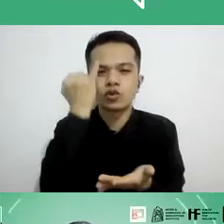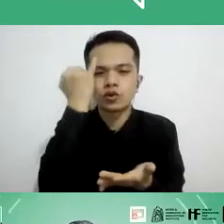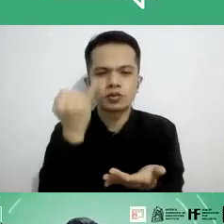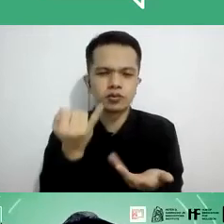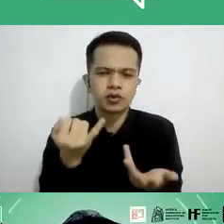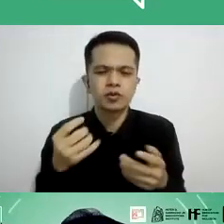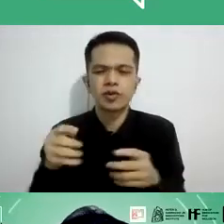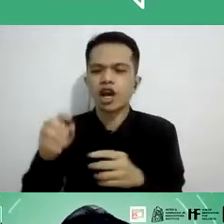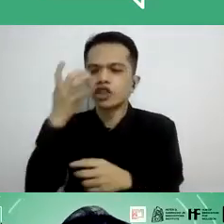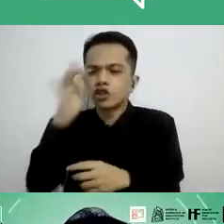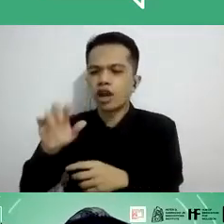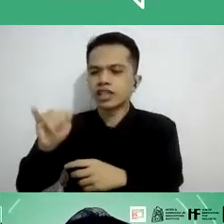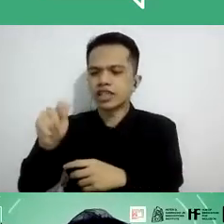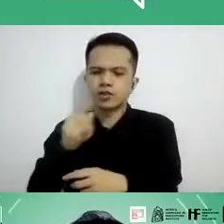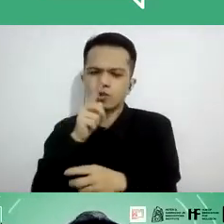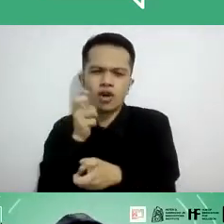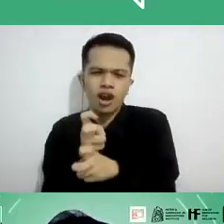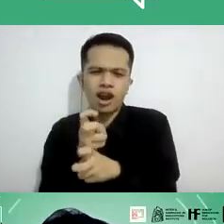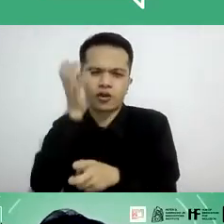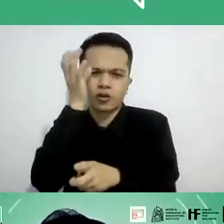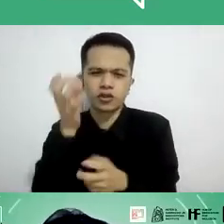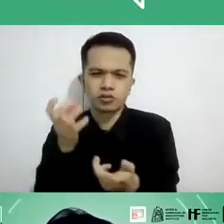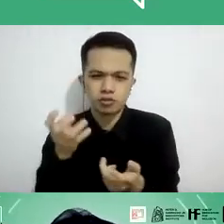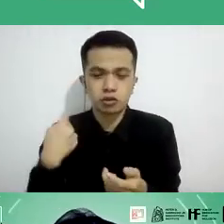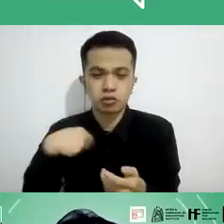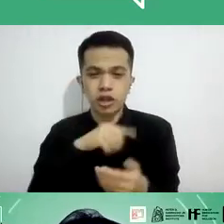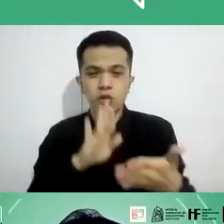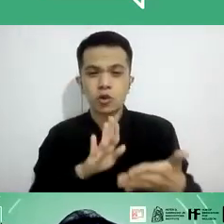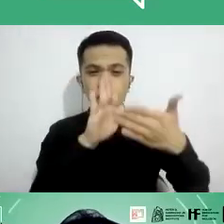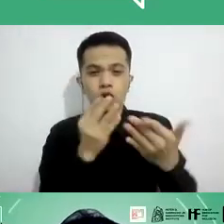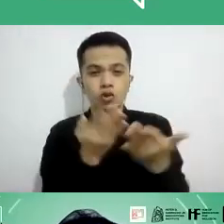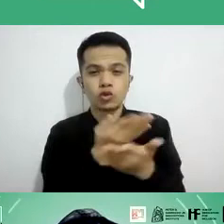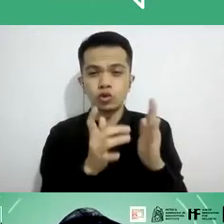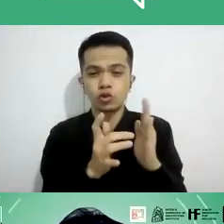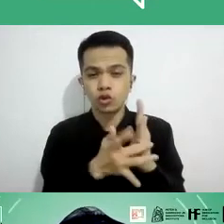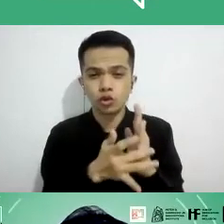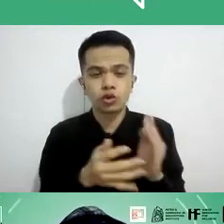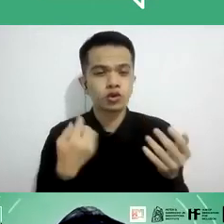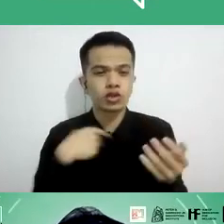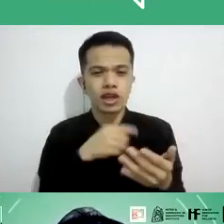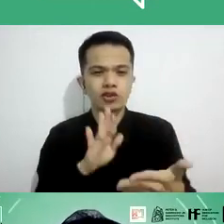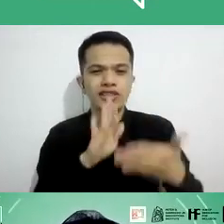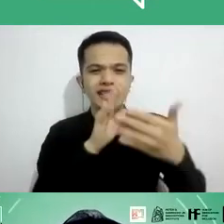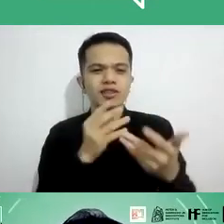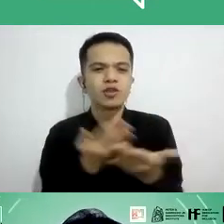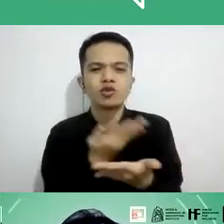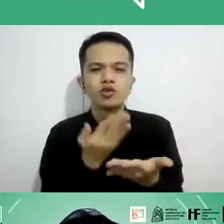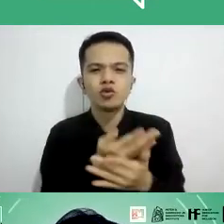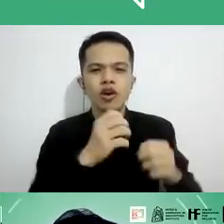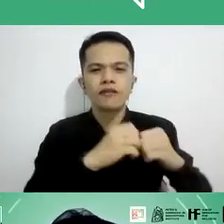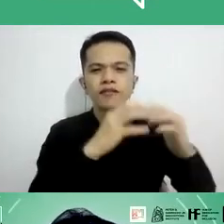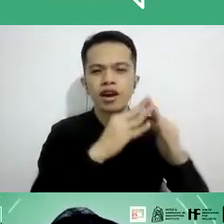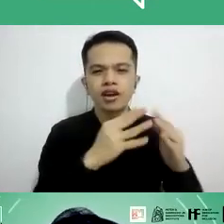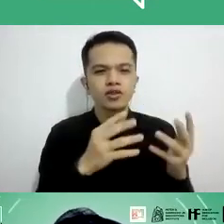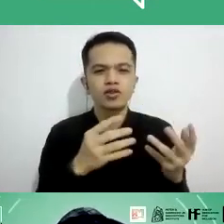smart cities are a difficult concept because not only are we dealing with new technology, we're dealing with infrastructure. We're dealing with things that have high level